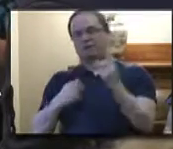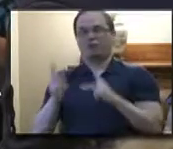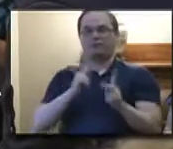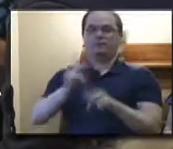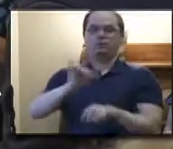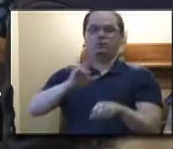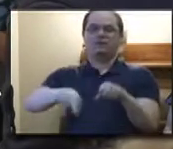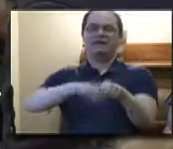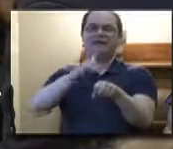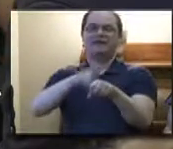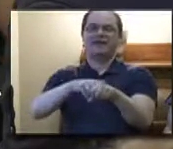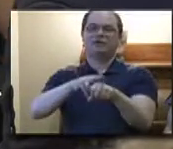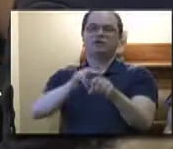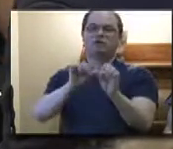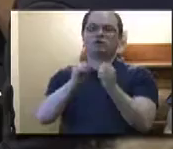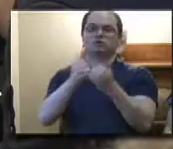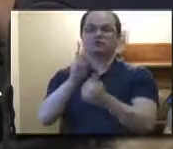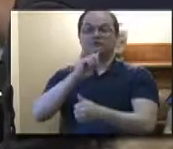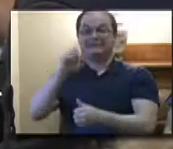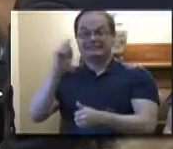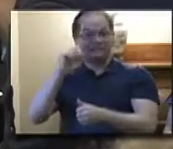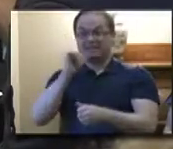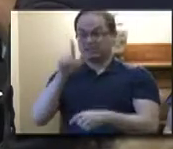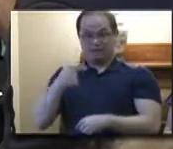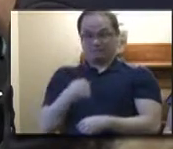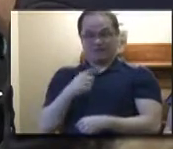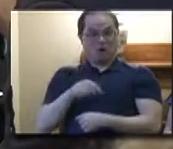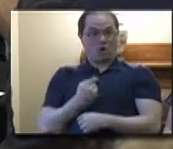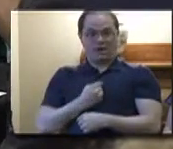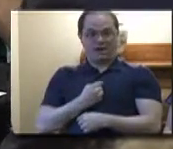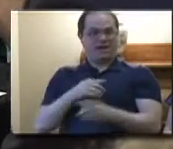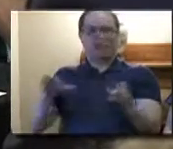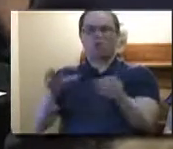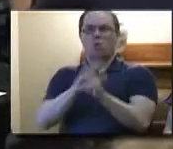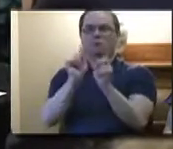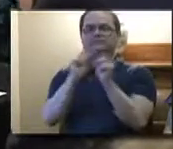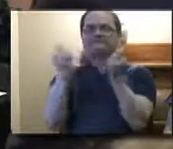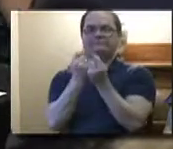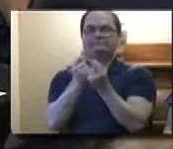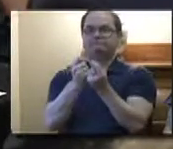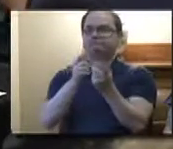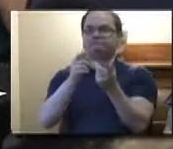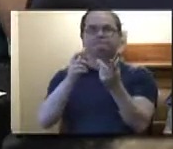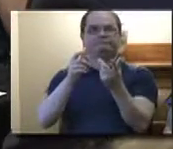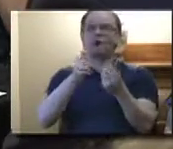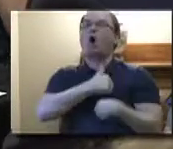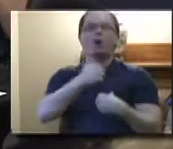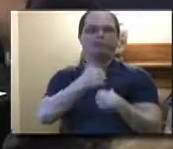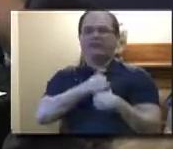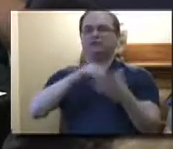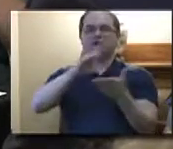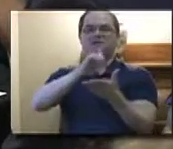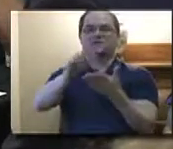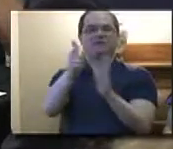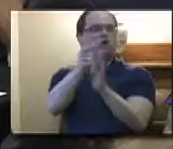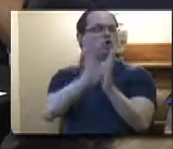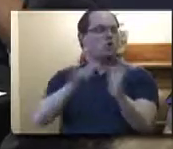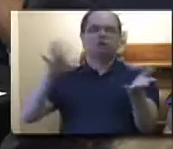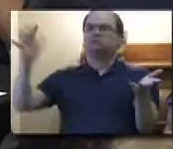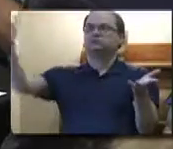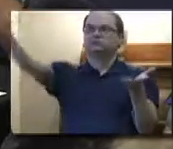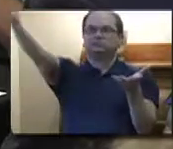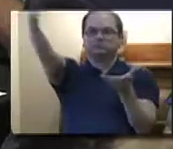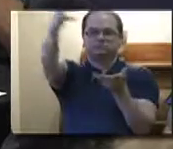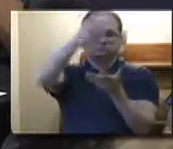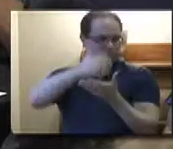the National Association of the Deaf, it's not just me, there's a whole, you know, army of disability lawyers who have, you